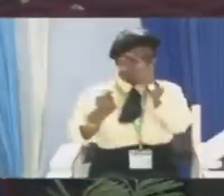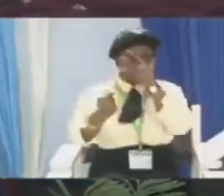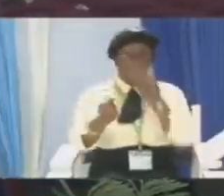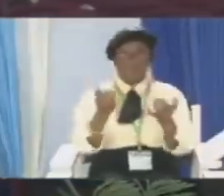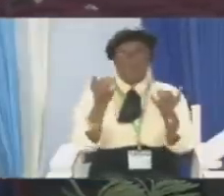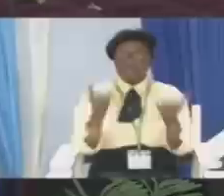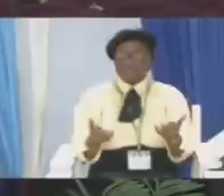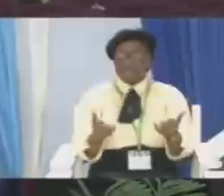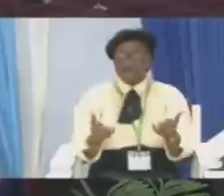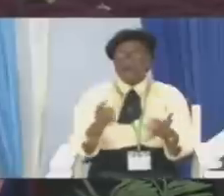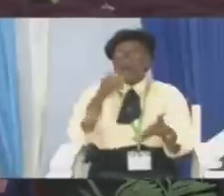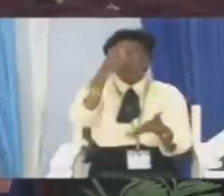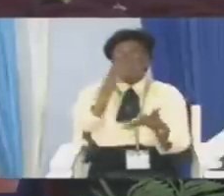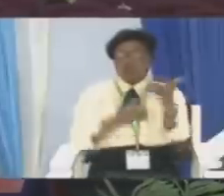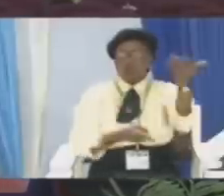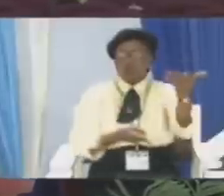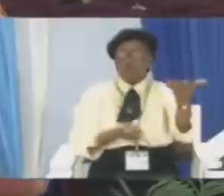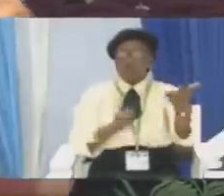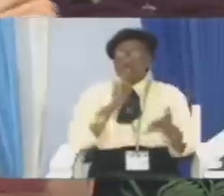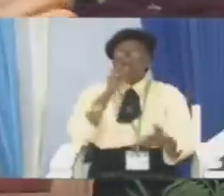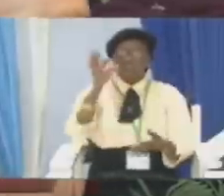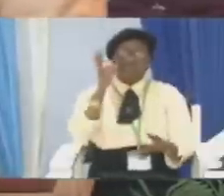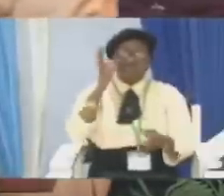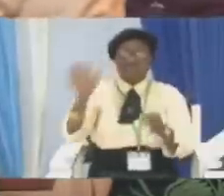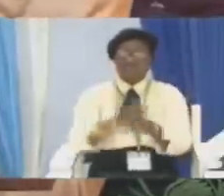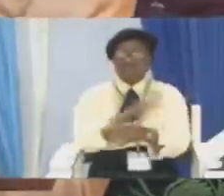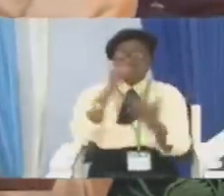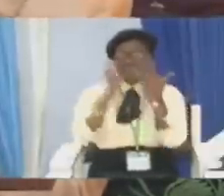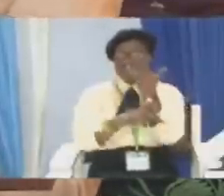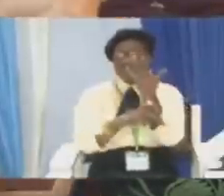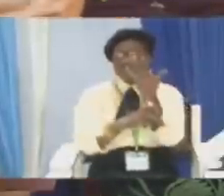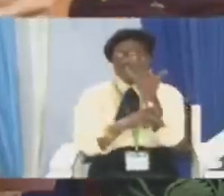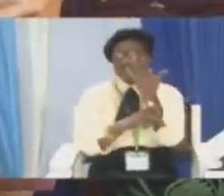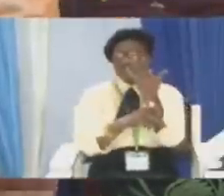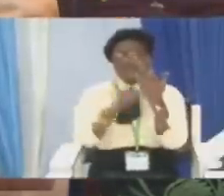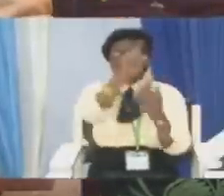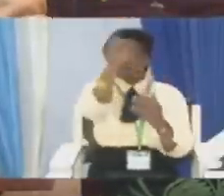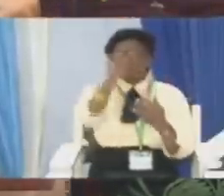Now, what is fruitfulness?